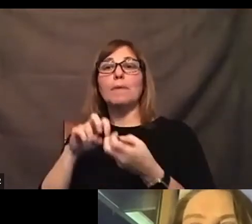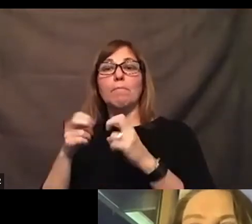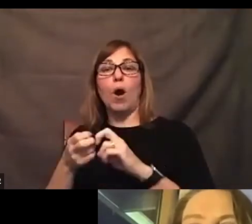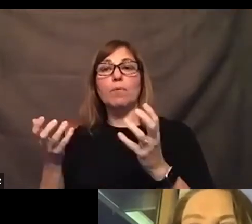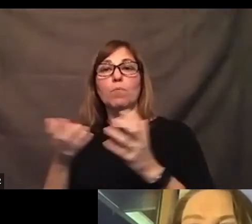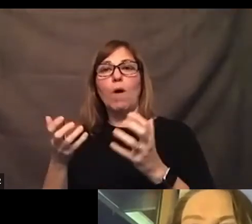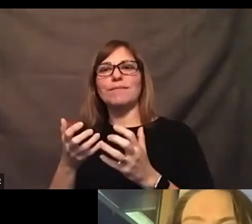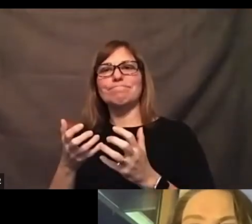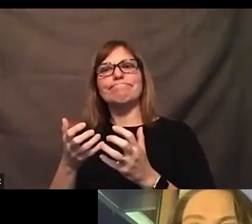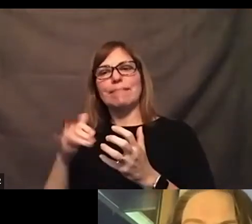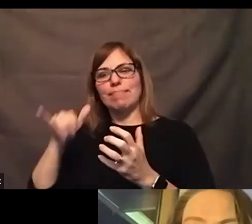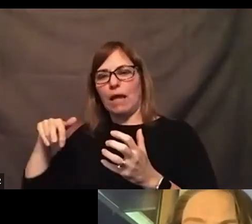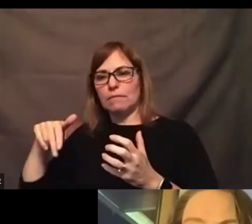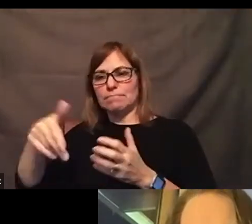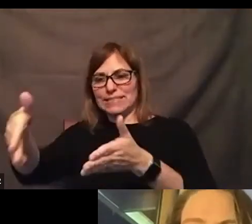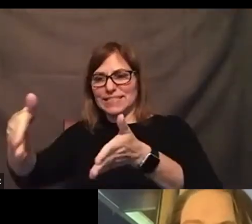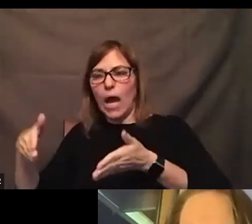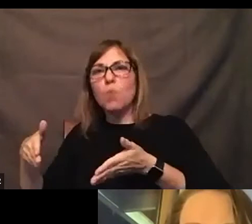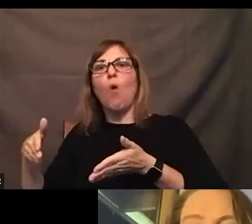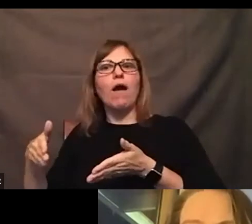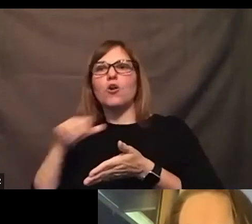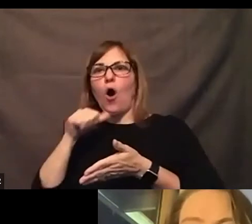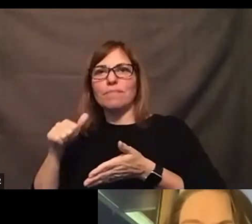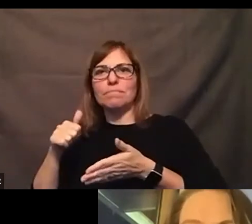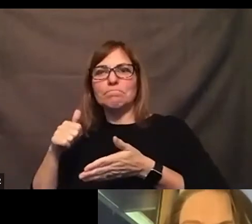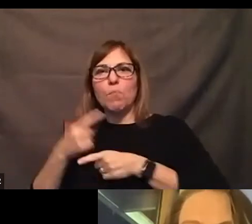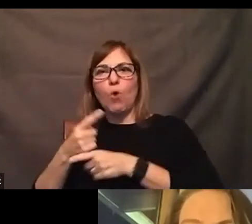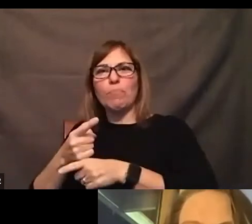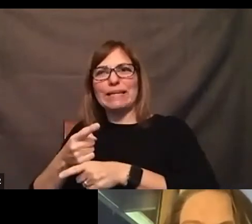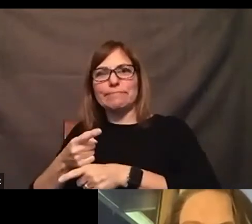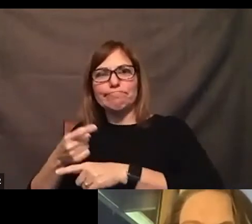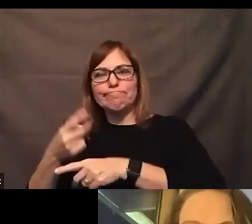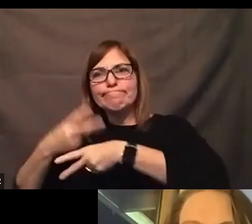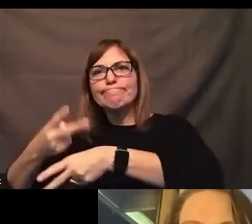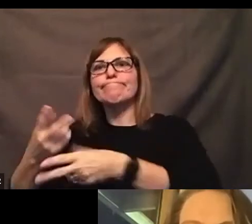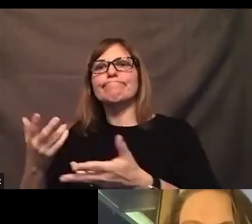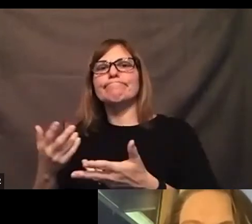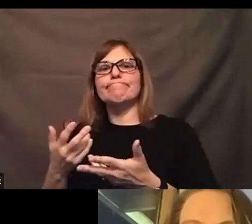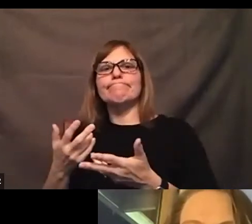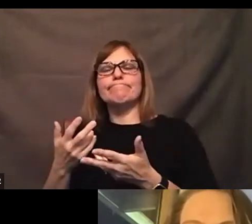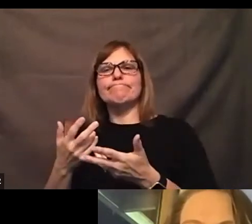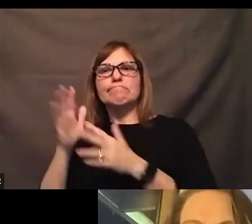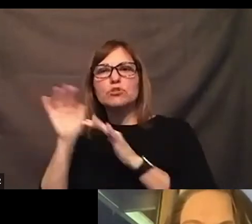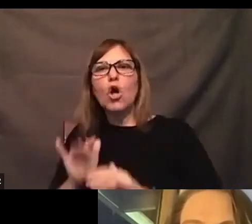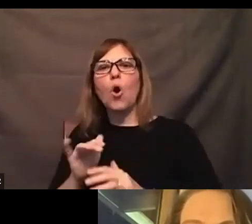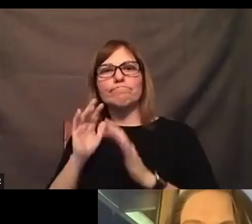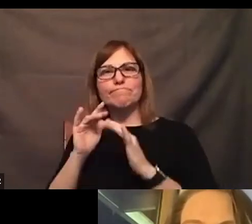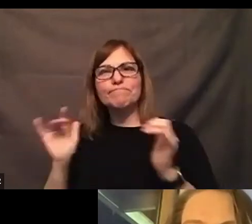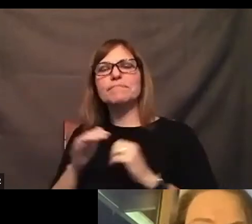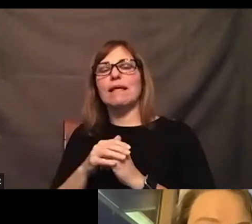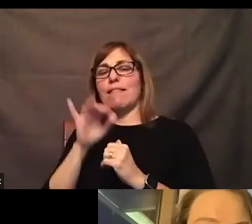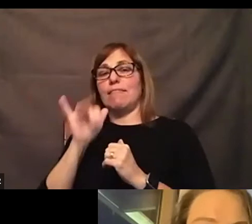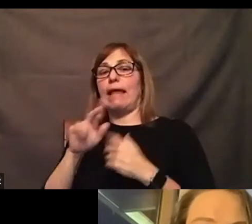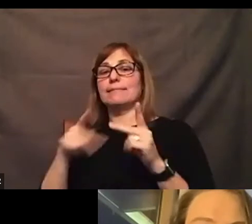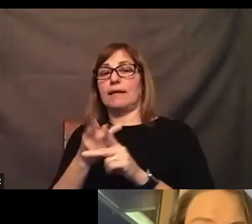being properly maintained, or snow on the sidewalks and so forth. And so these are the sorts of areas